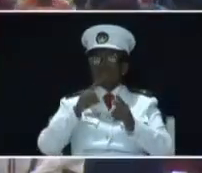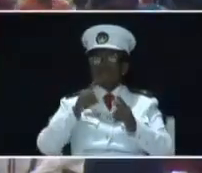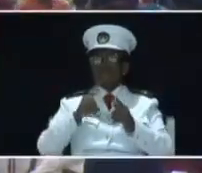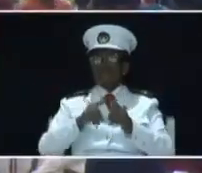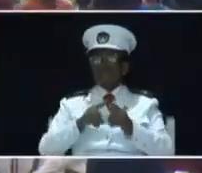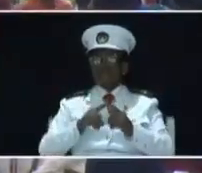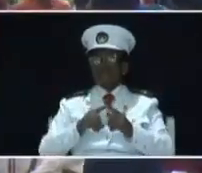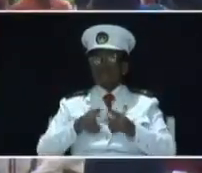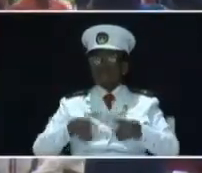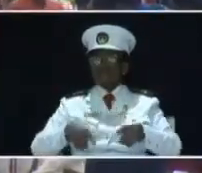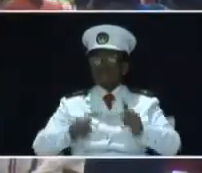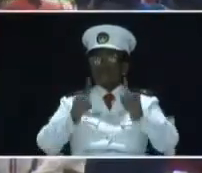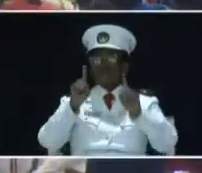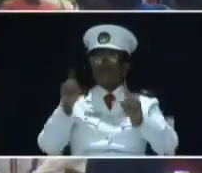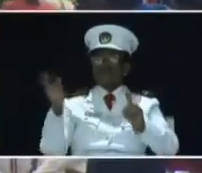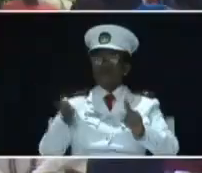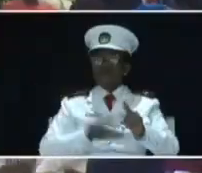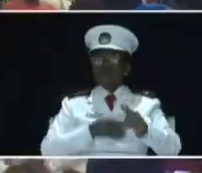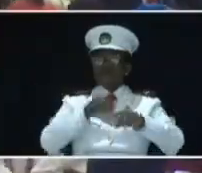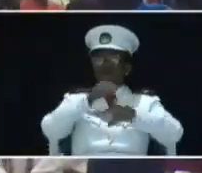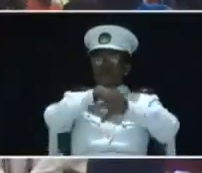during our European convention,